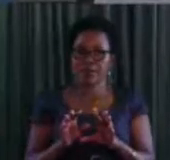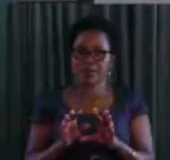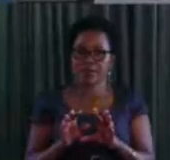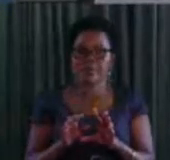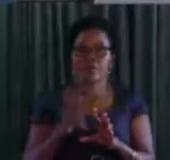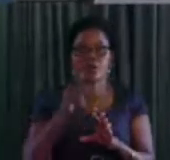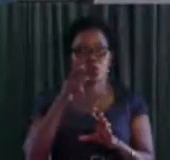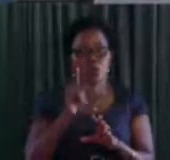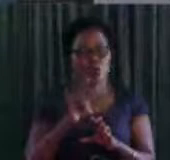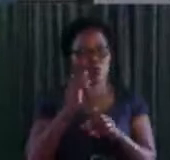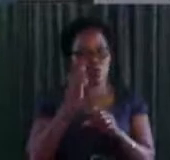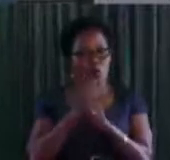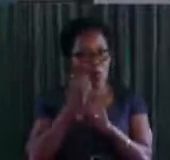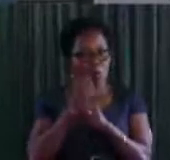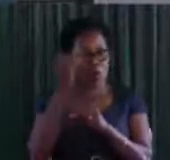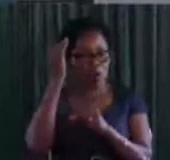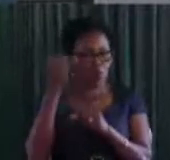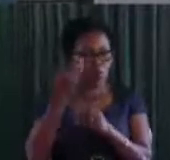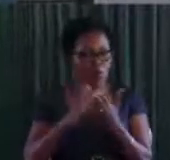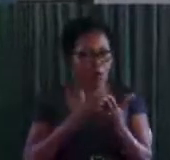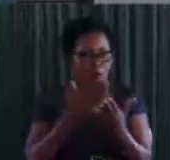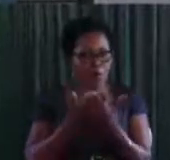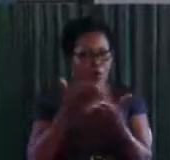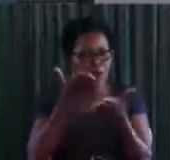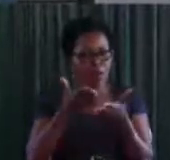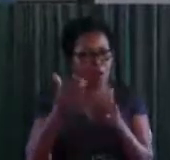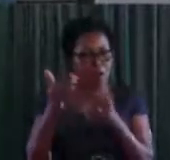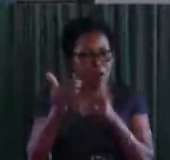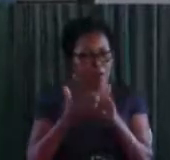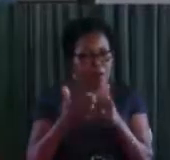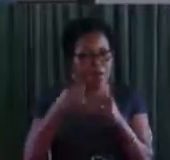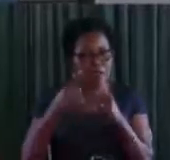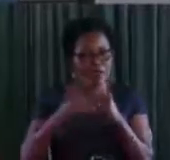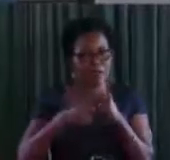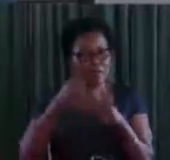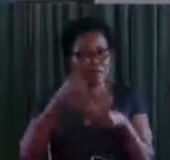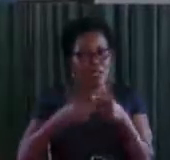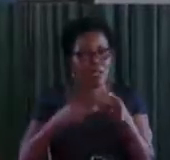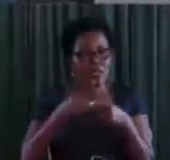You have been in the Court of Appeal now almost 5 or 6 years.